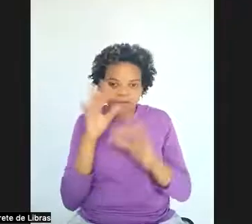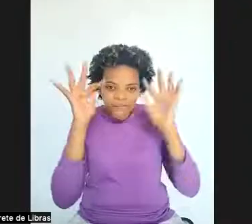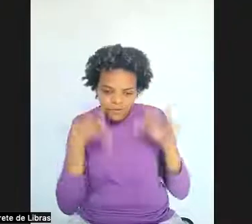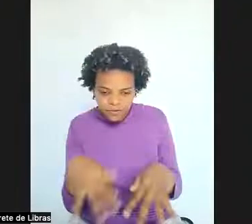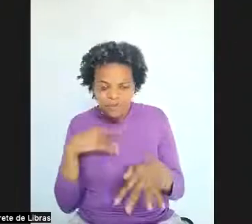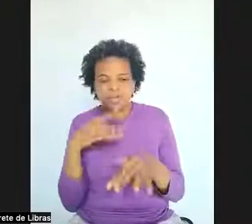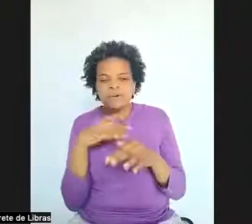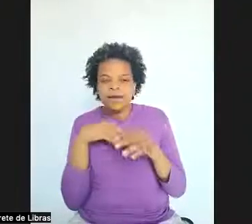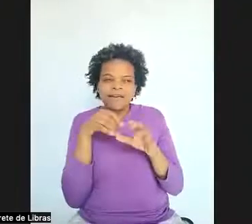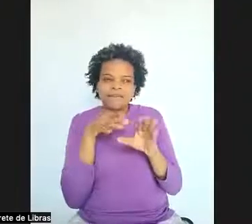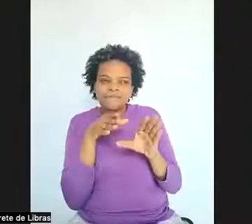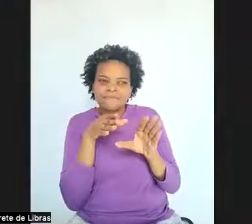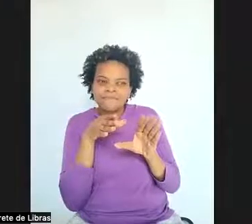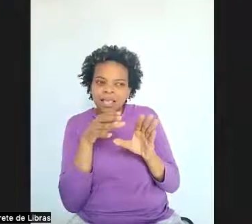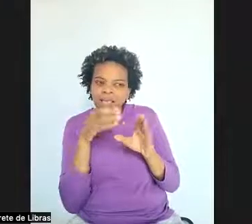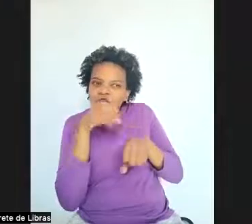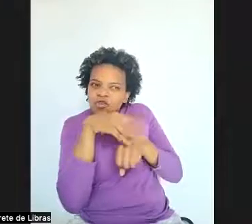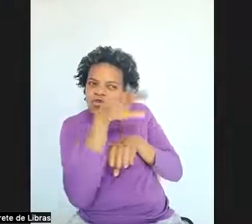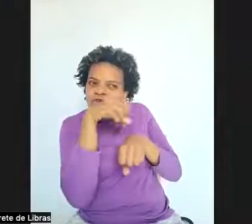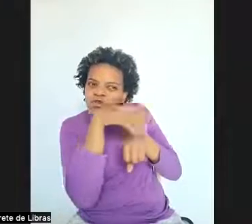guys, international spoiler, Iago.